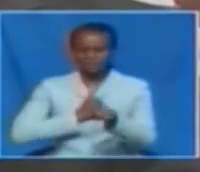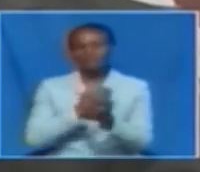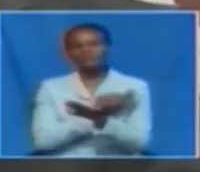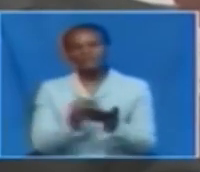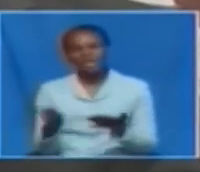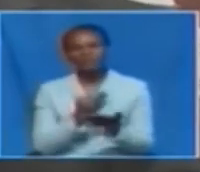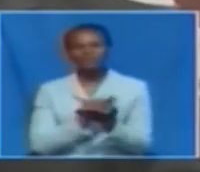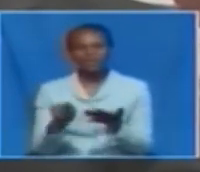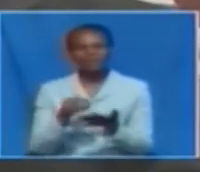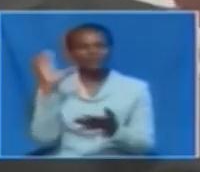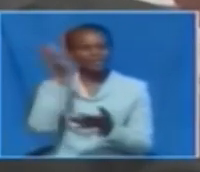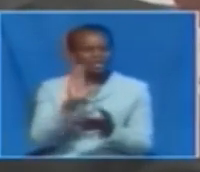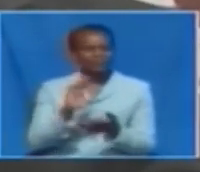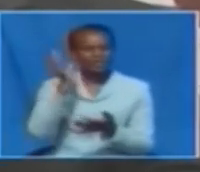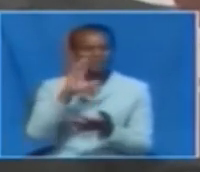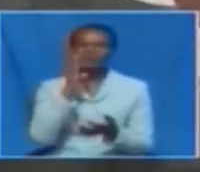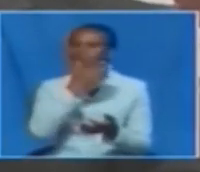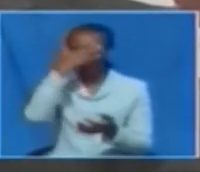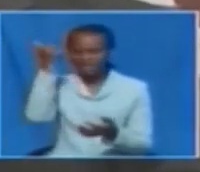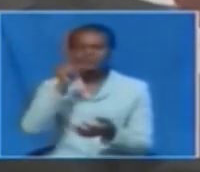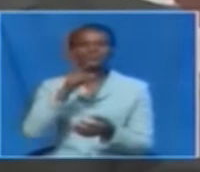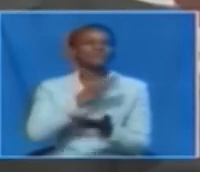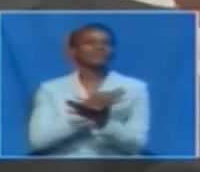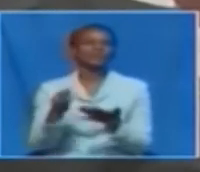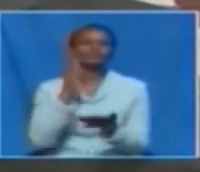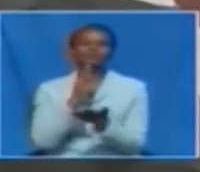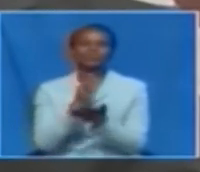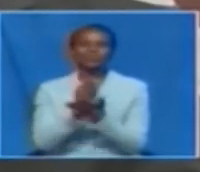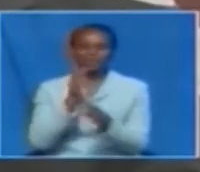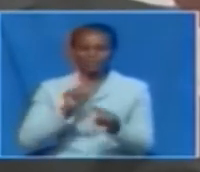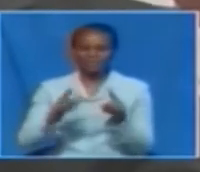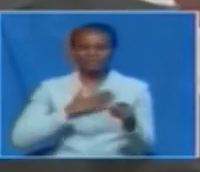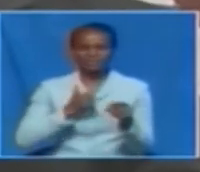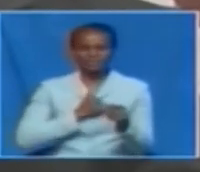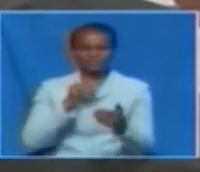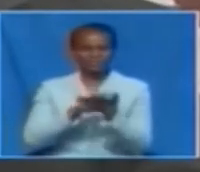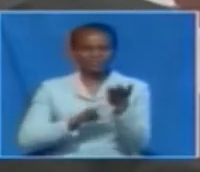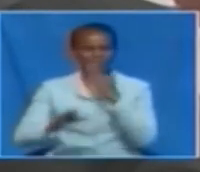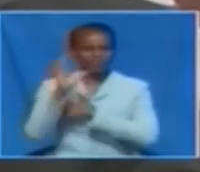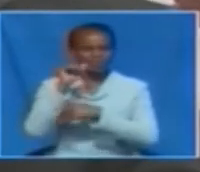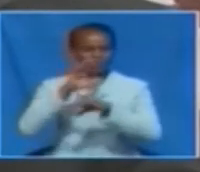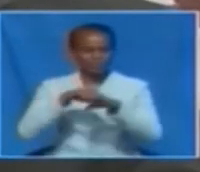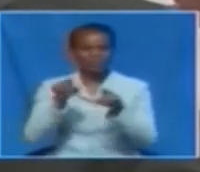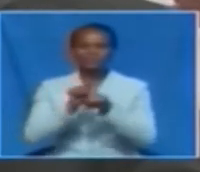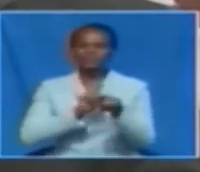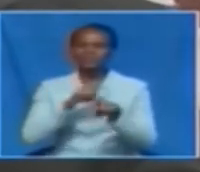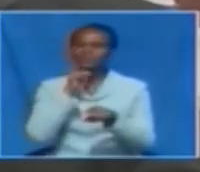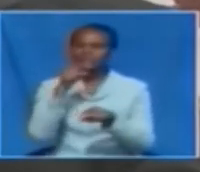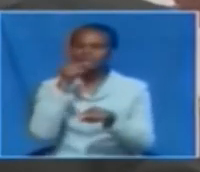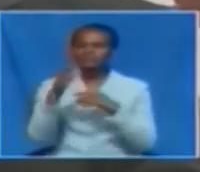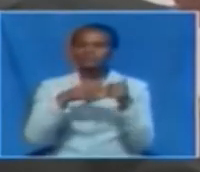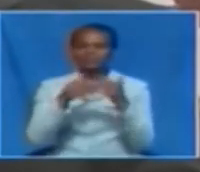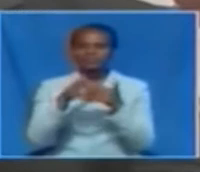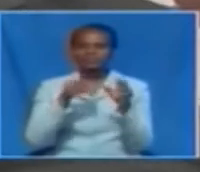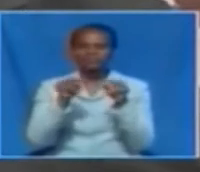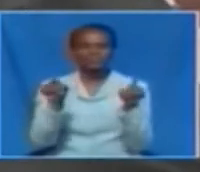People told me, never forget being an evangelist. You are a failure. But I believe that when God calls you, he doesn't say it's going to be easy. You are going